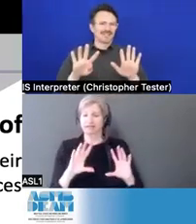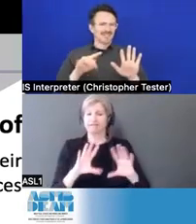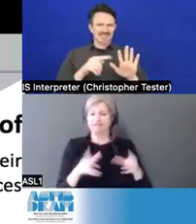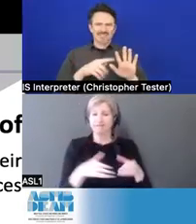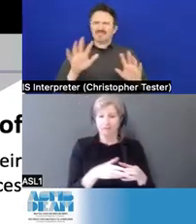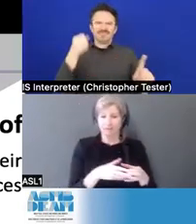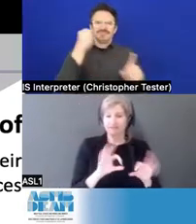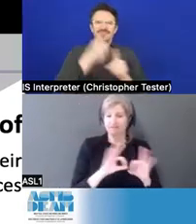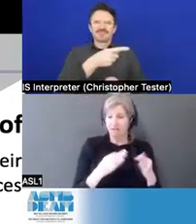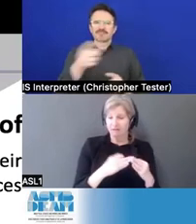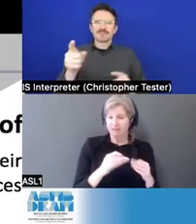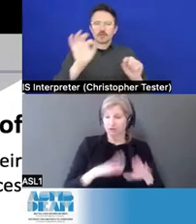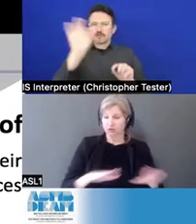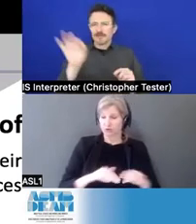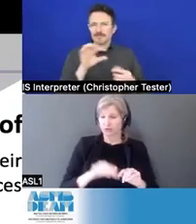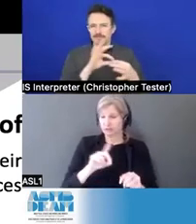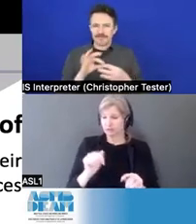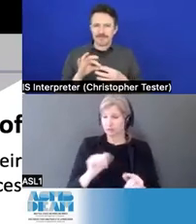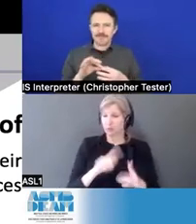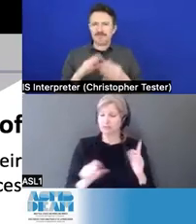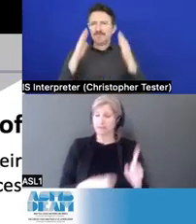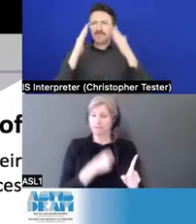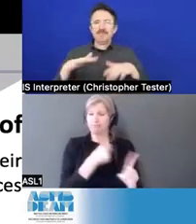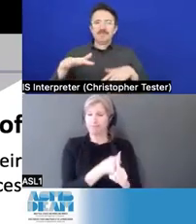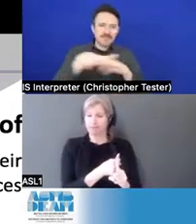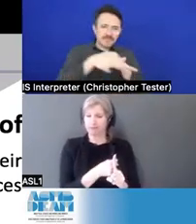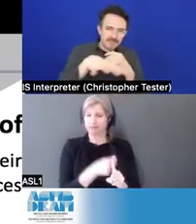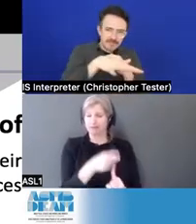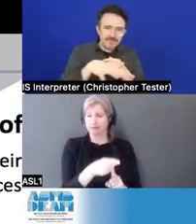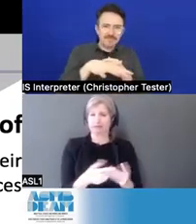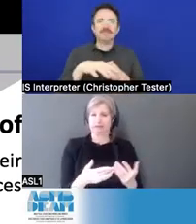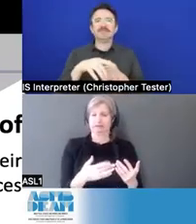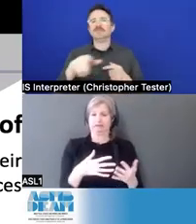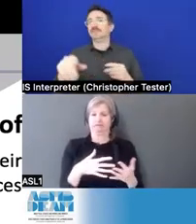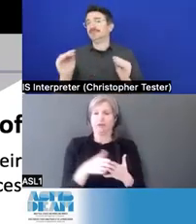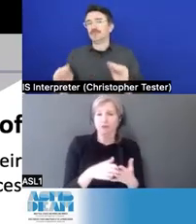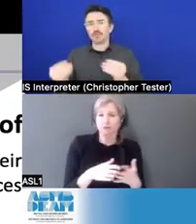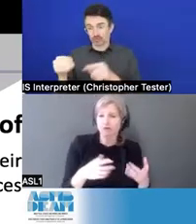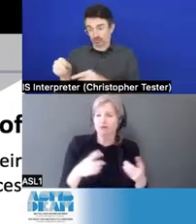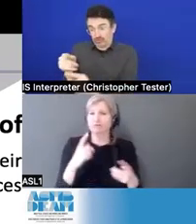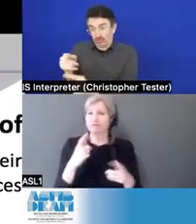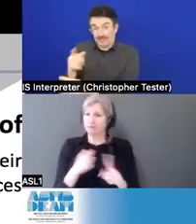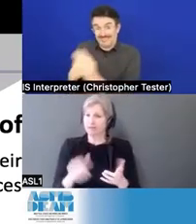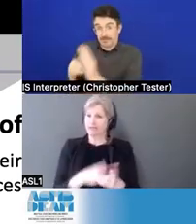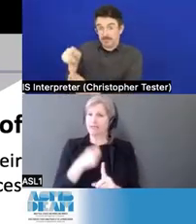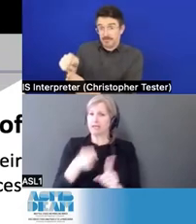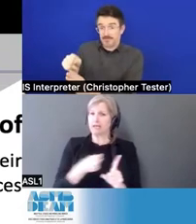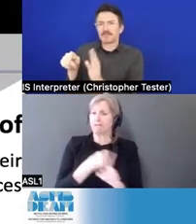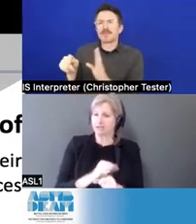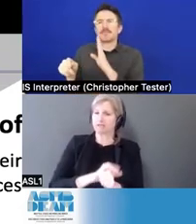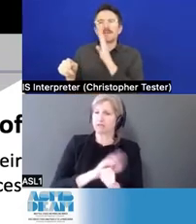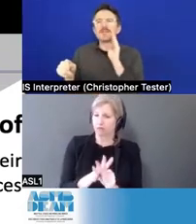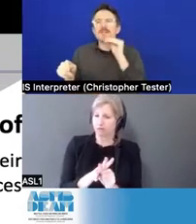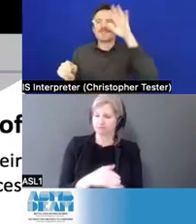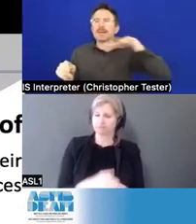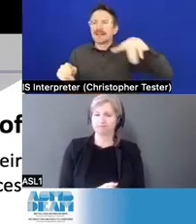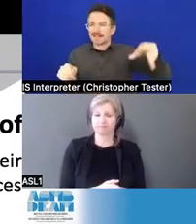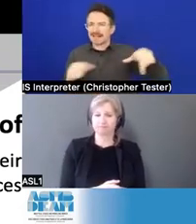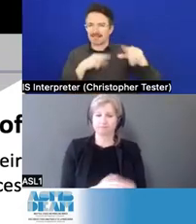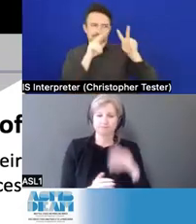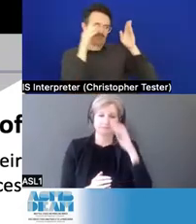with disabilities who were especially vulnerable to the impacts of COVID-19 pandemic as well. And again, on